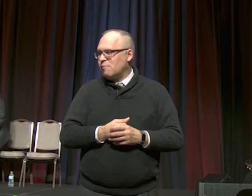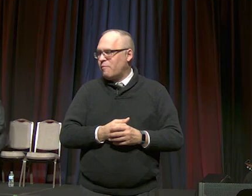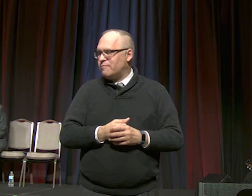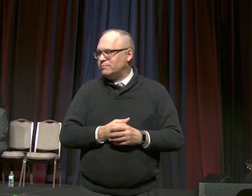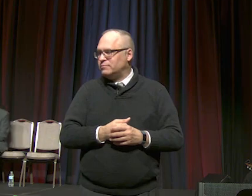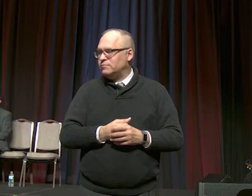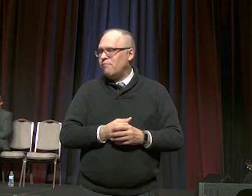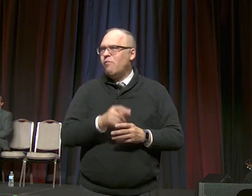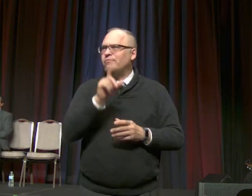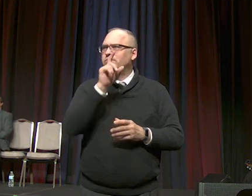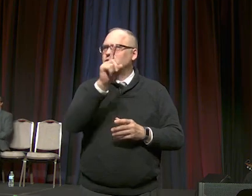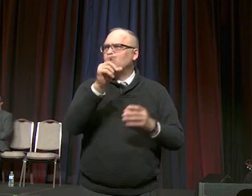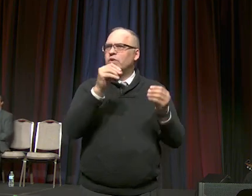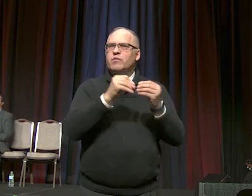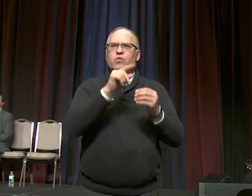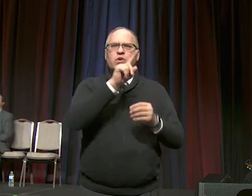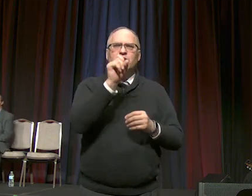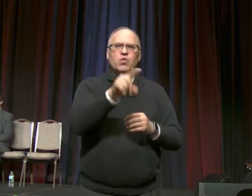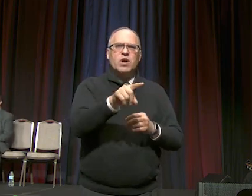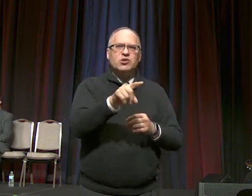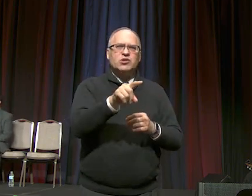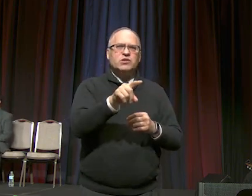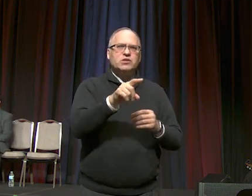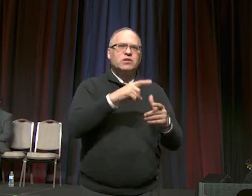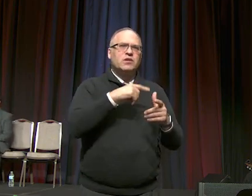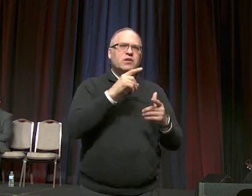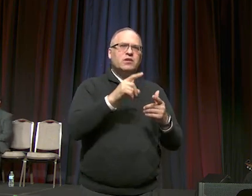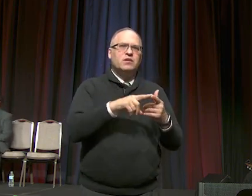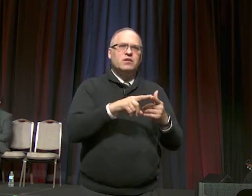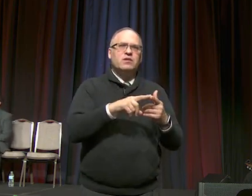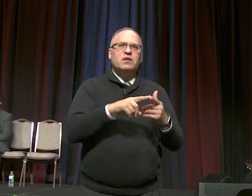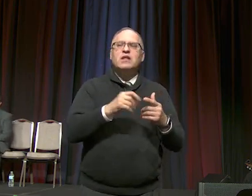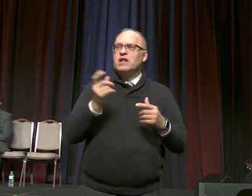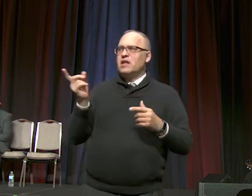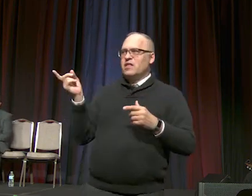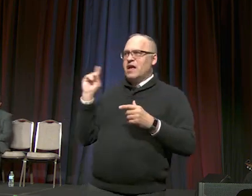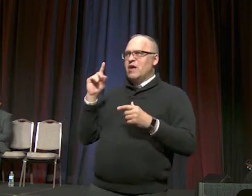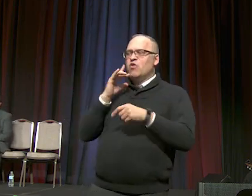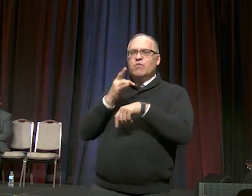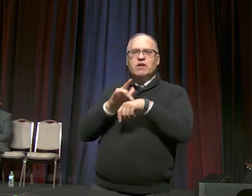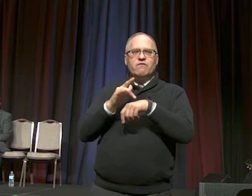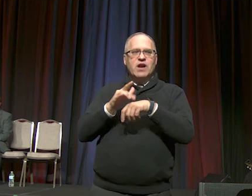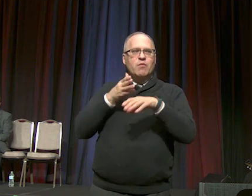Friends, we have time for one more question, so we'll take yours, and then I know this team will be available